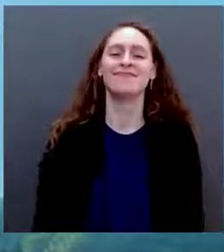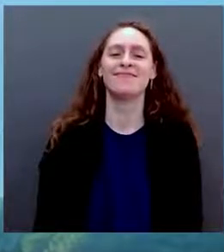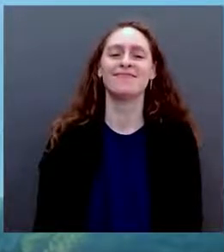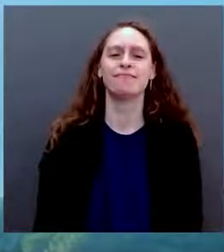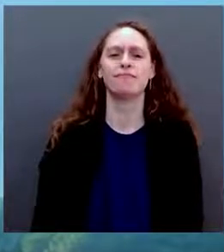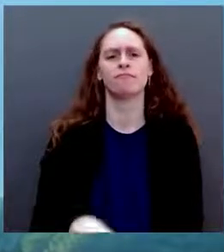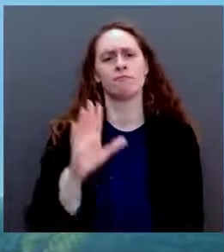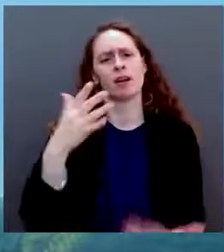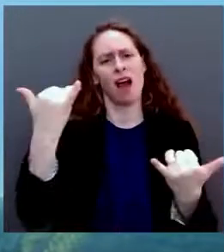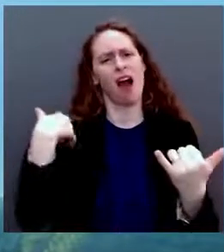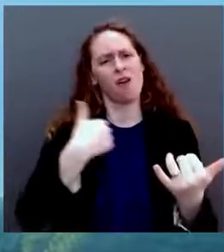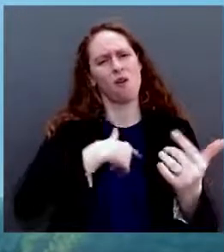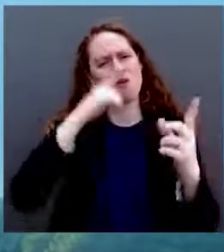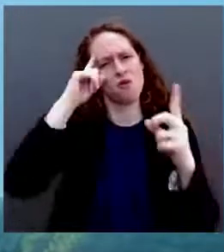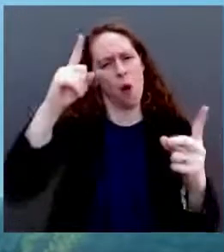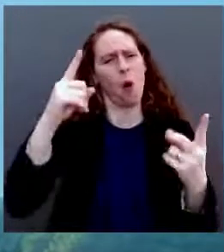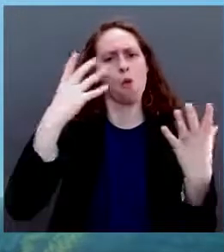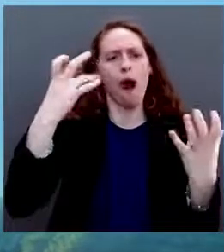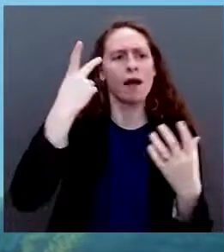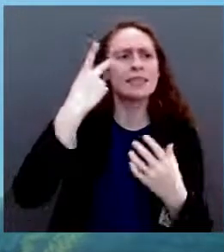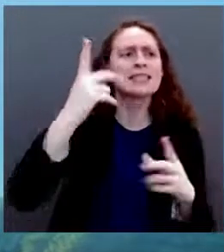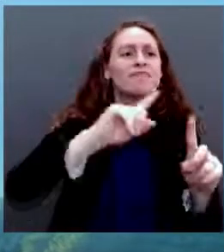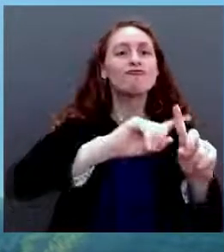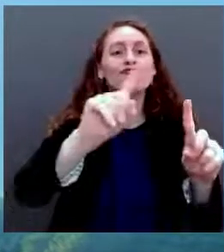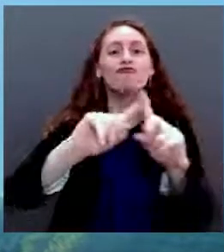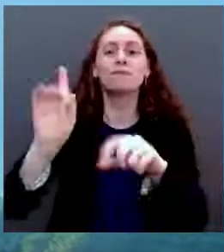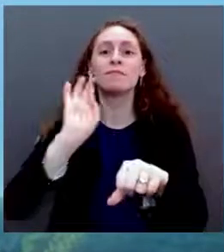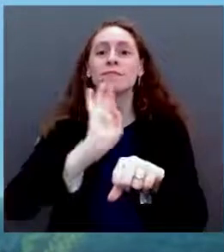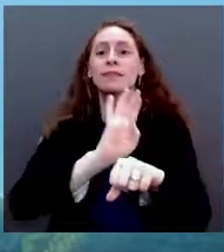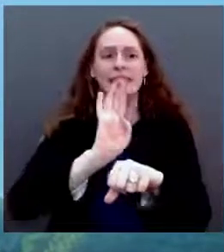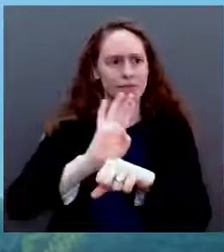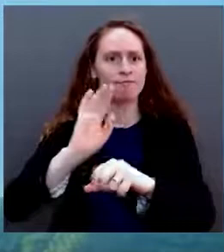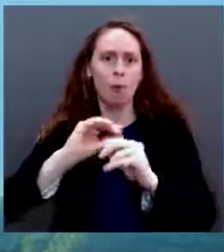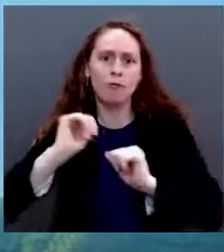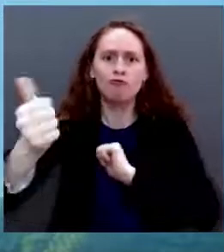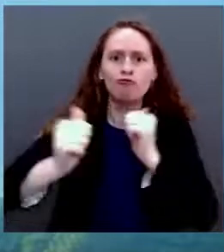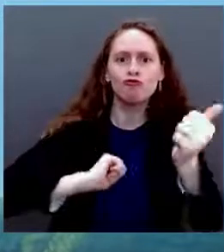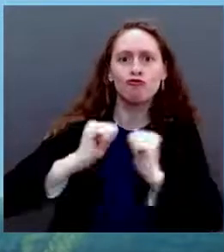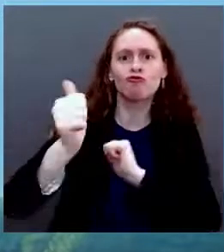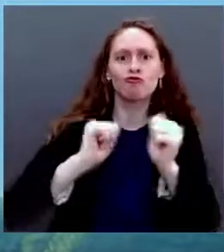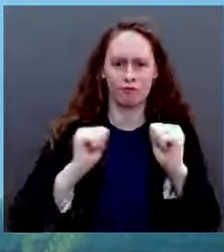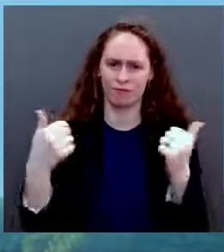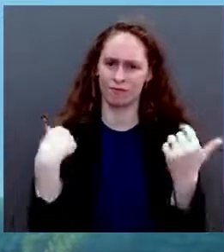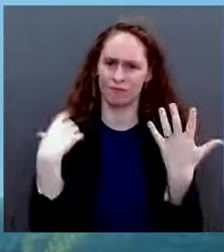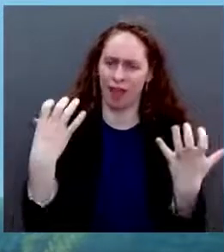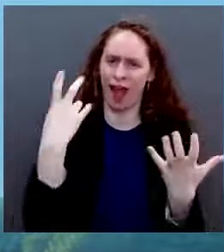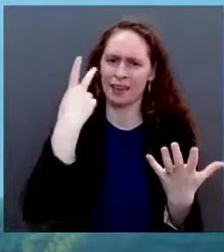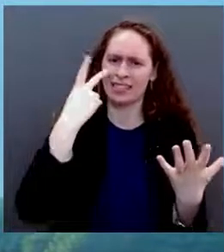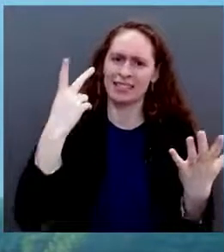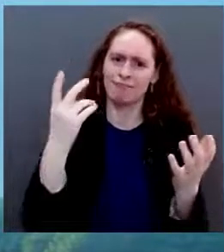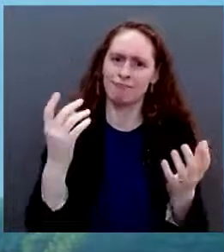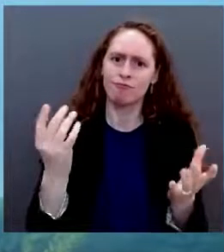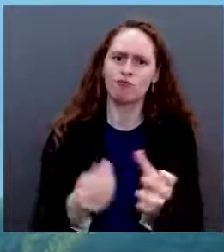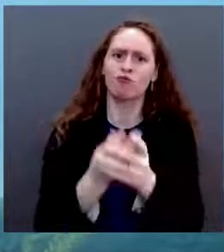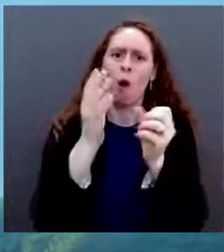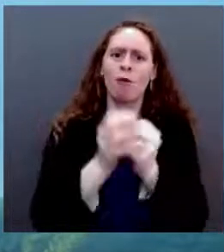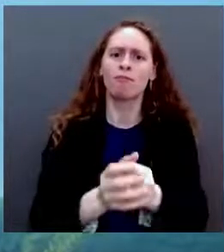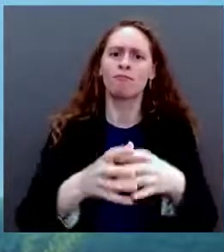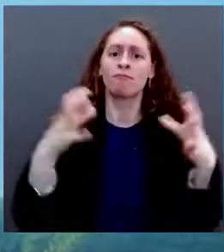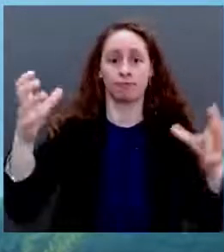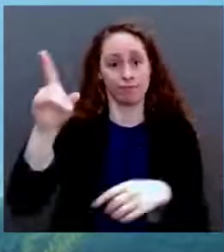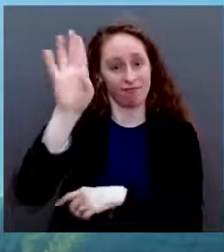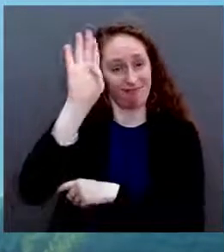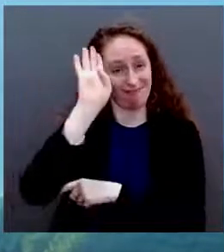In too many industries, a handful of giant companies dominate the market. And too often, they use their power to squeeze